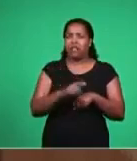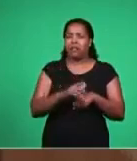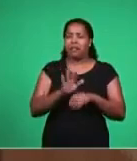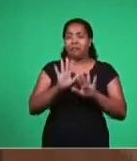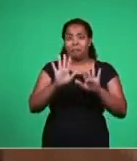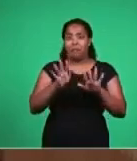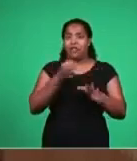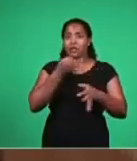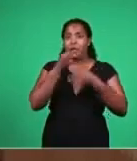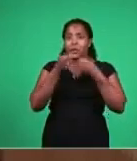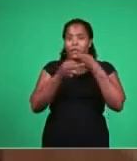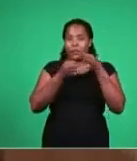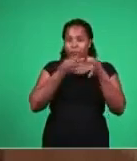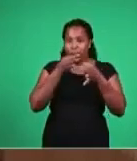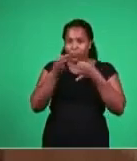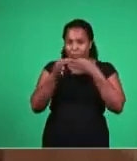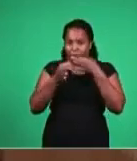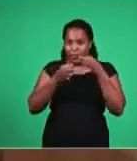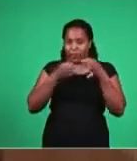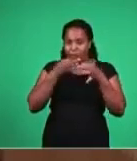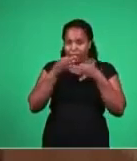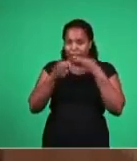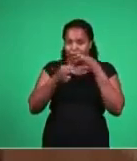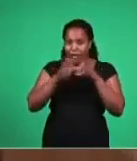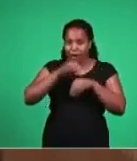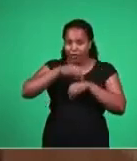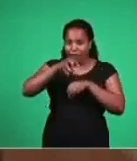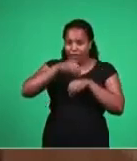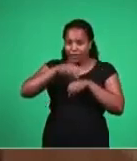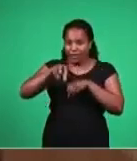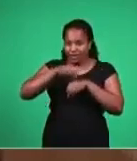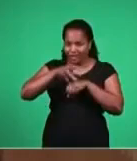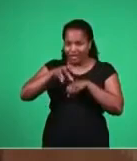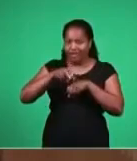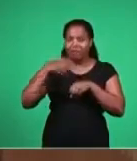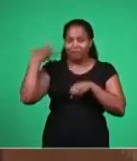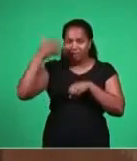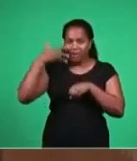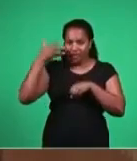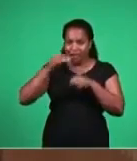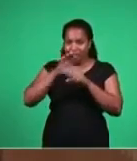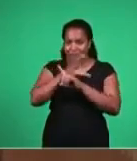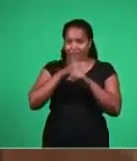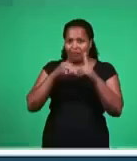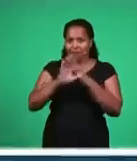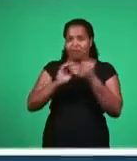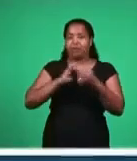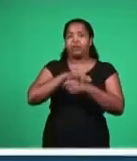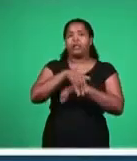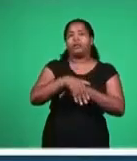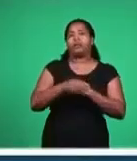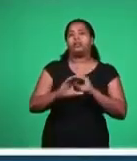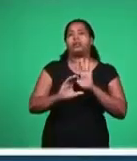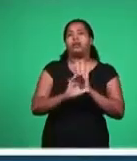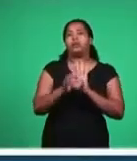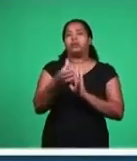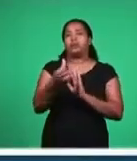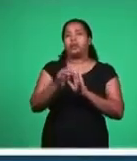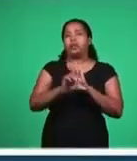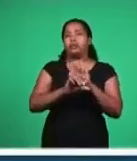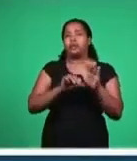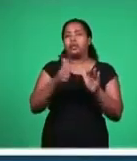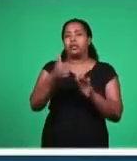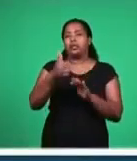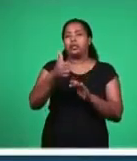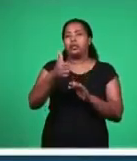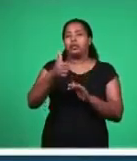We're just going to go to the last question. We don't have time, so we're just going to go to the suggestion of the message, which is chapter 6 in Songs